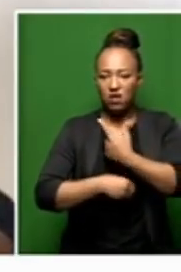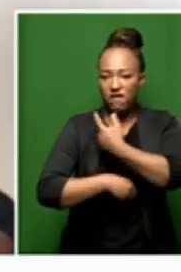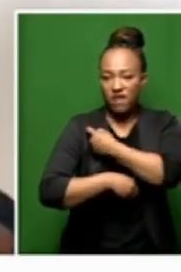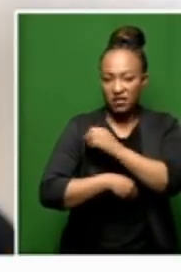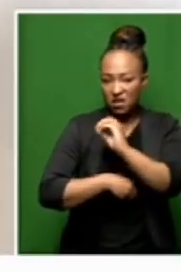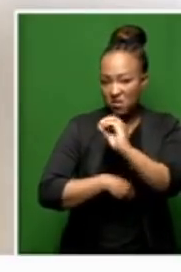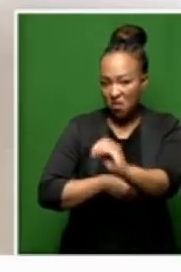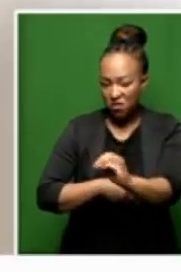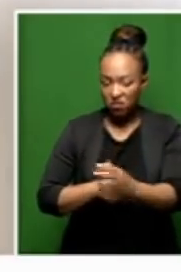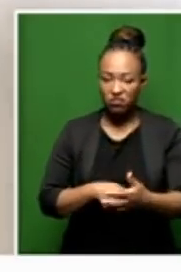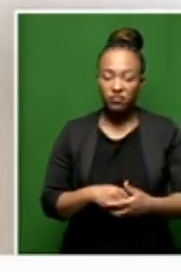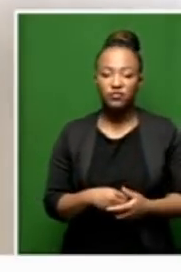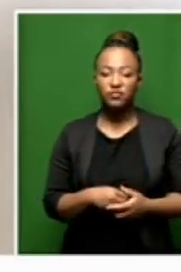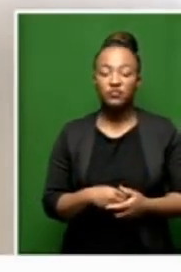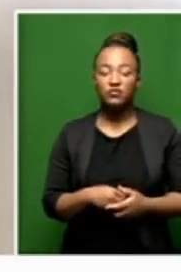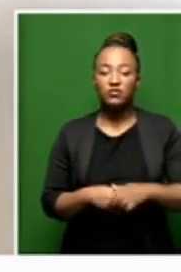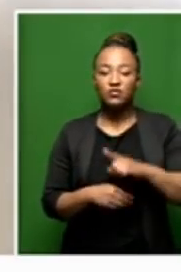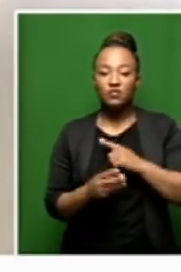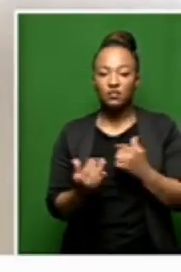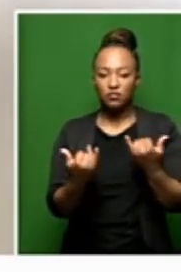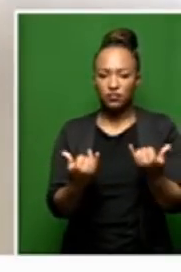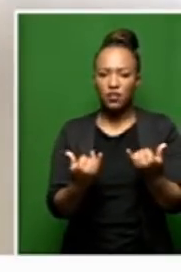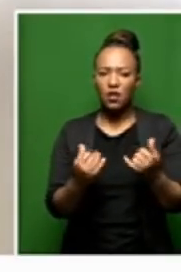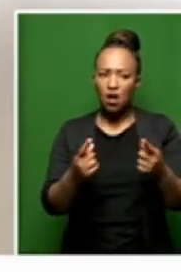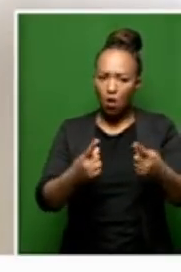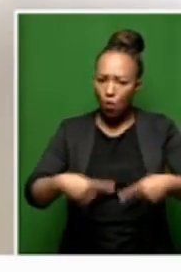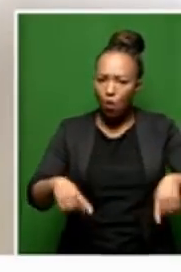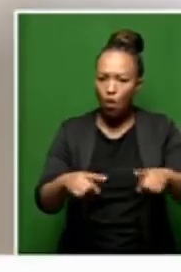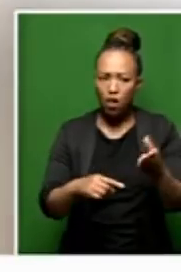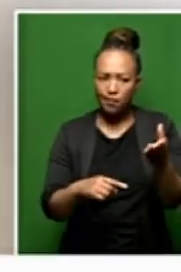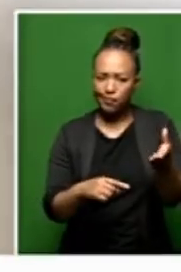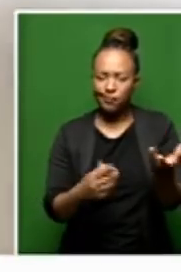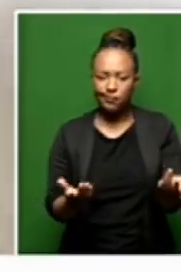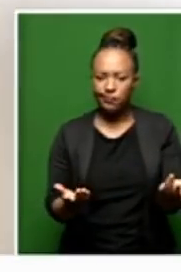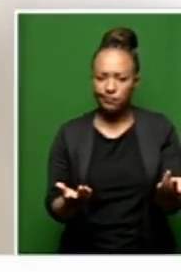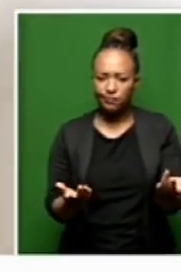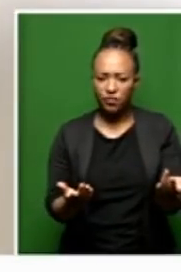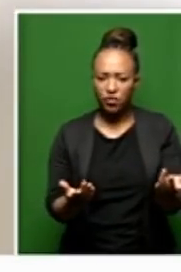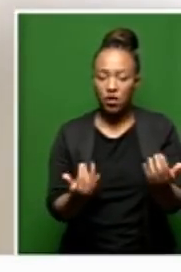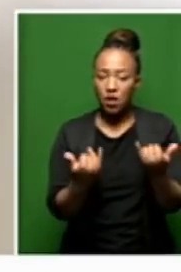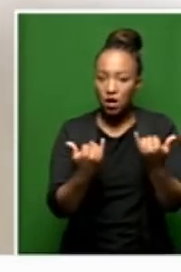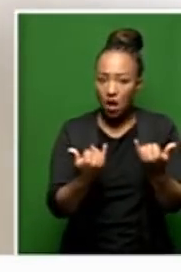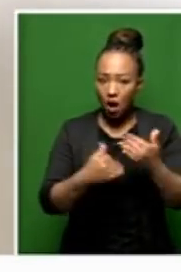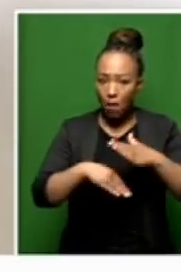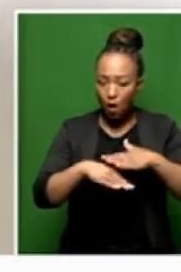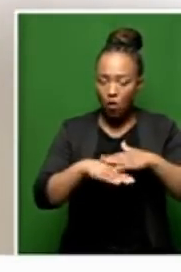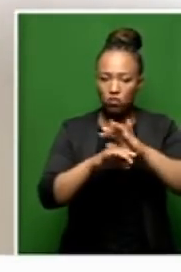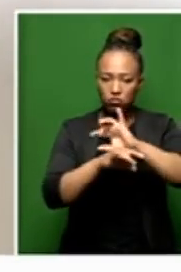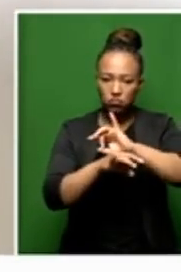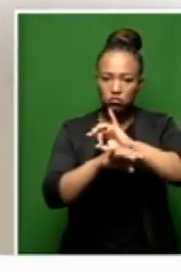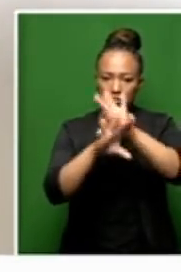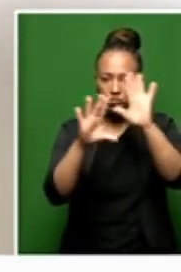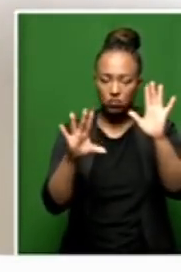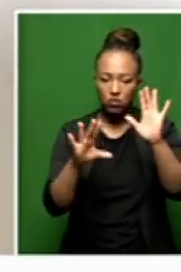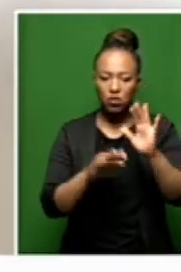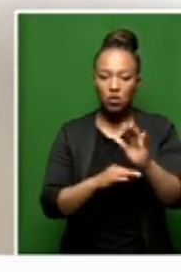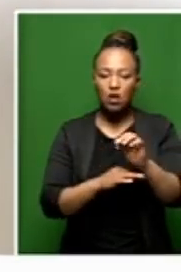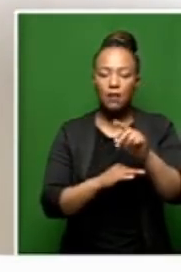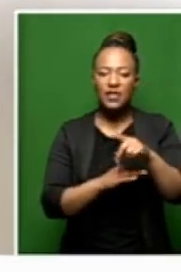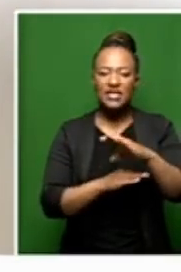is being jacked up, we're seeing milder infections all around us. And one thing is also becoming clearer, that your